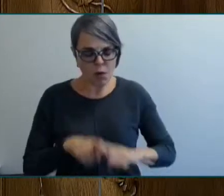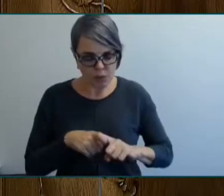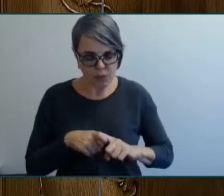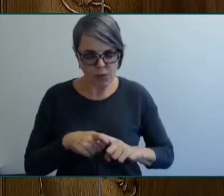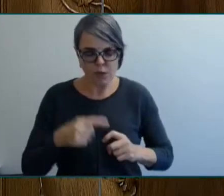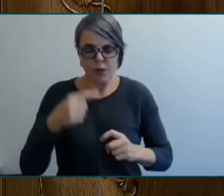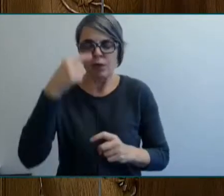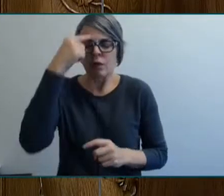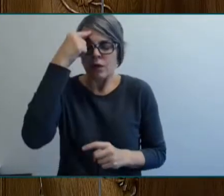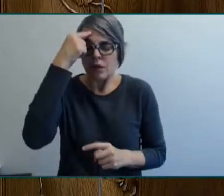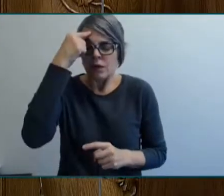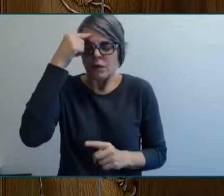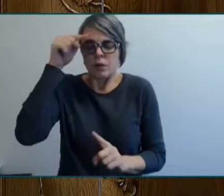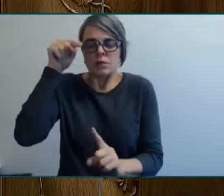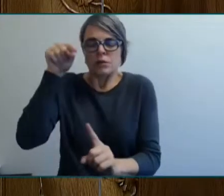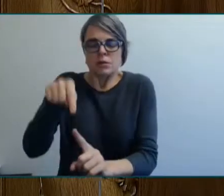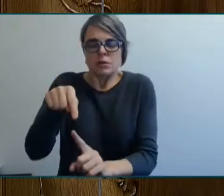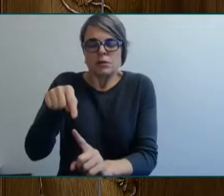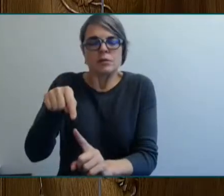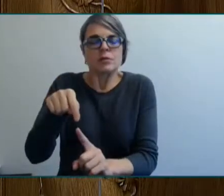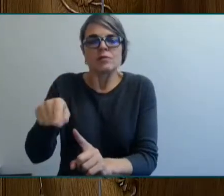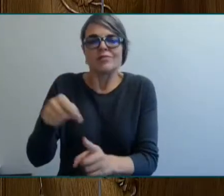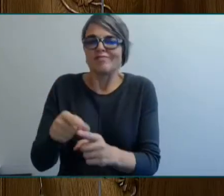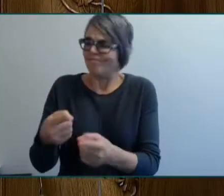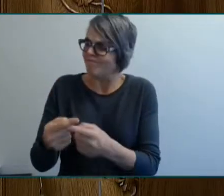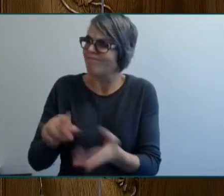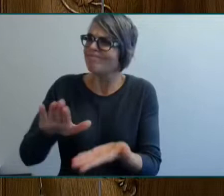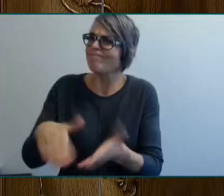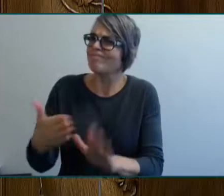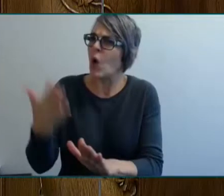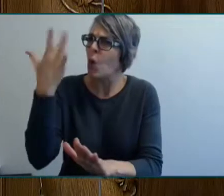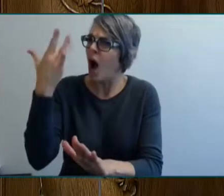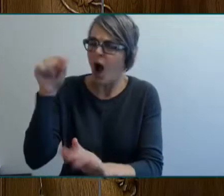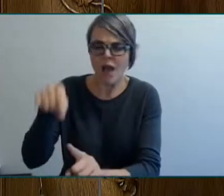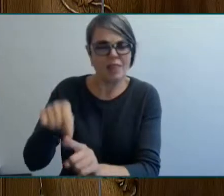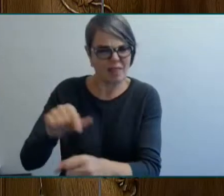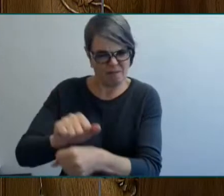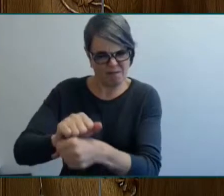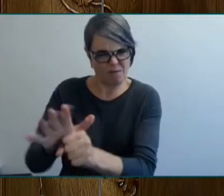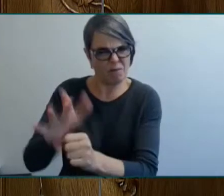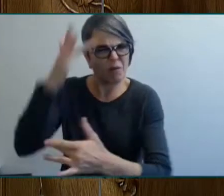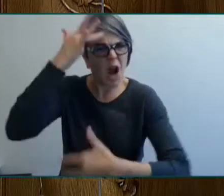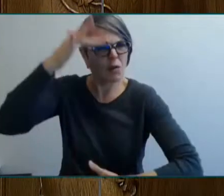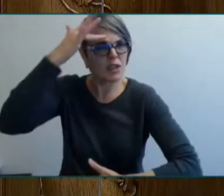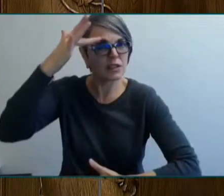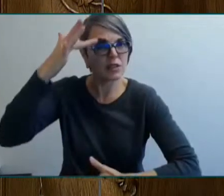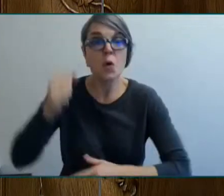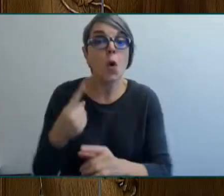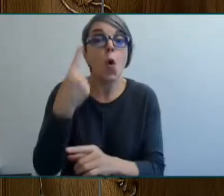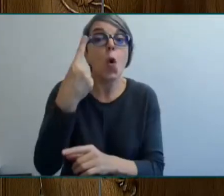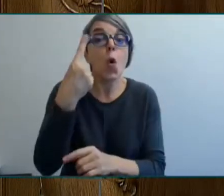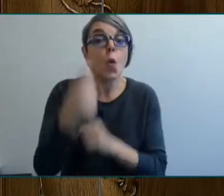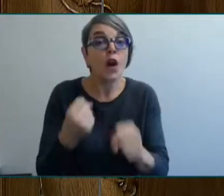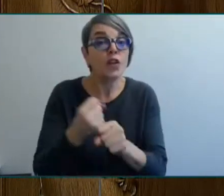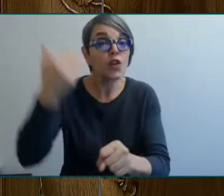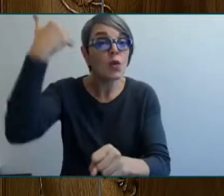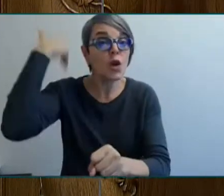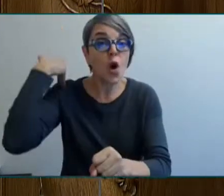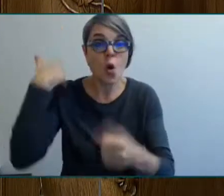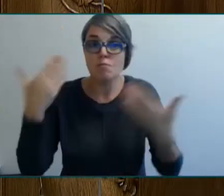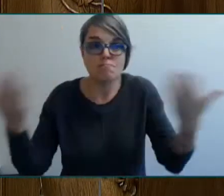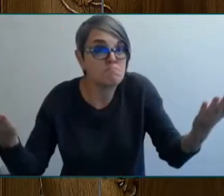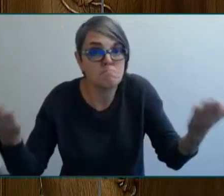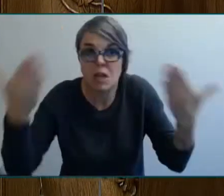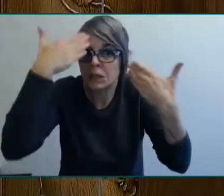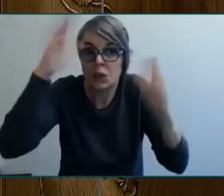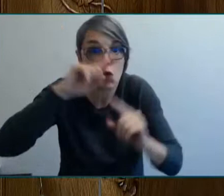was unknown just 1 year ago. We acknowledge the grief the pandemic has caused all British Columbians,